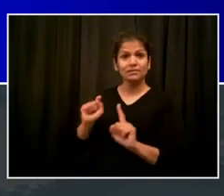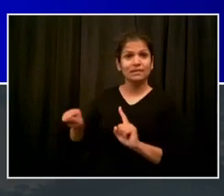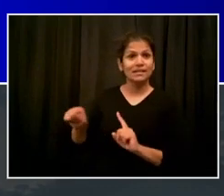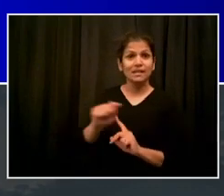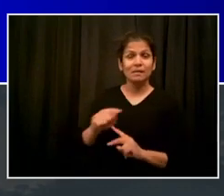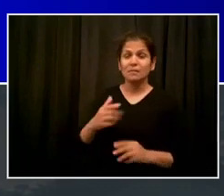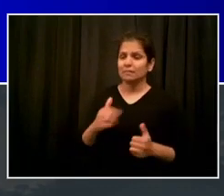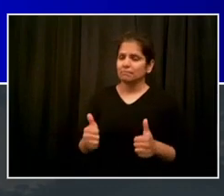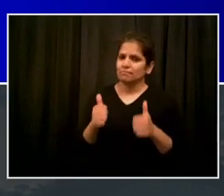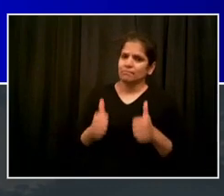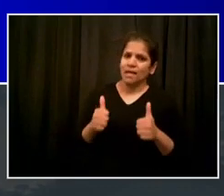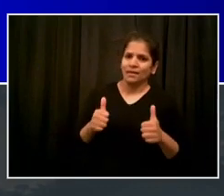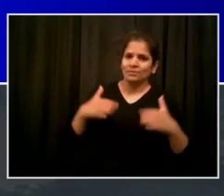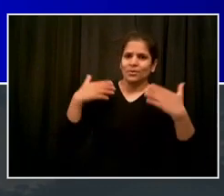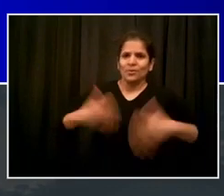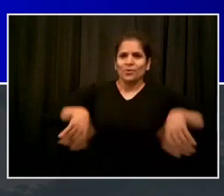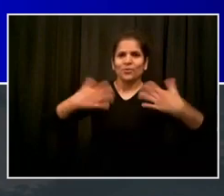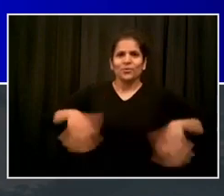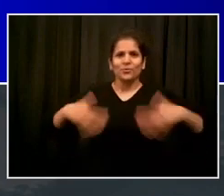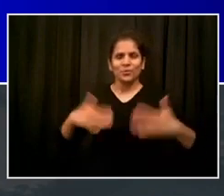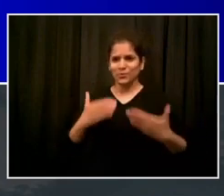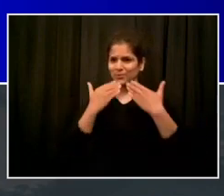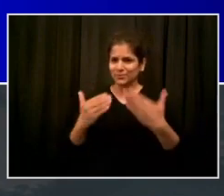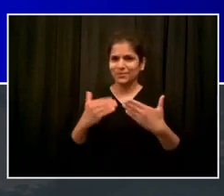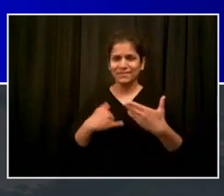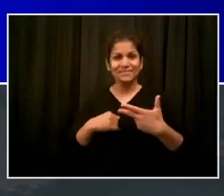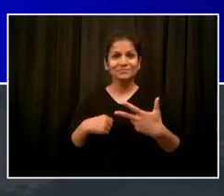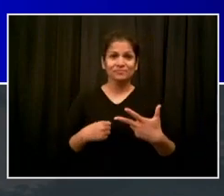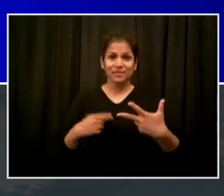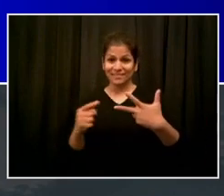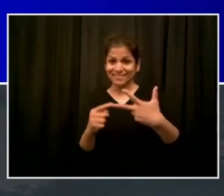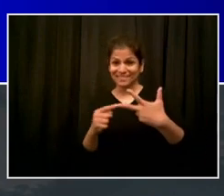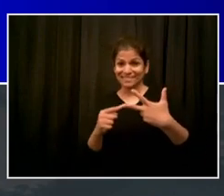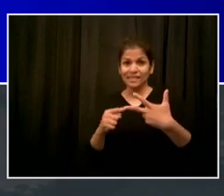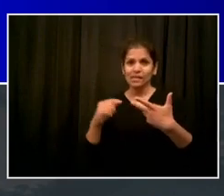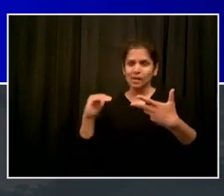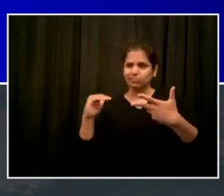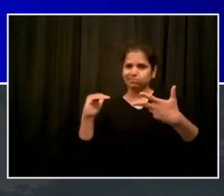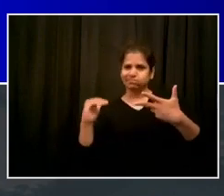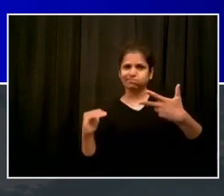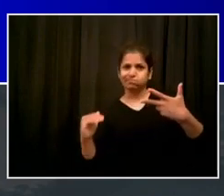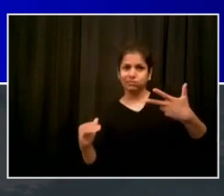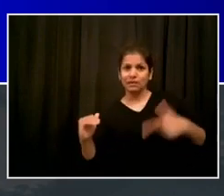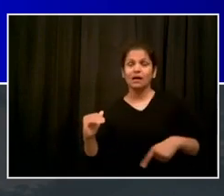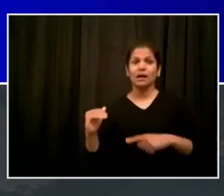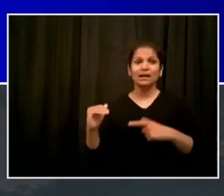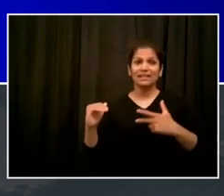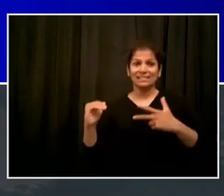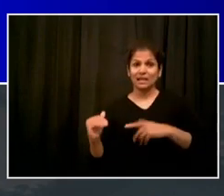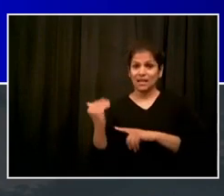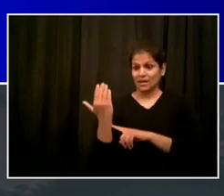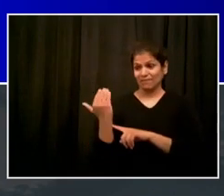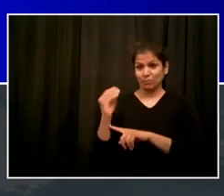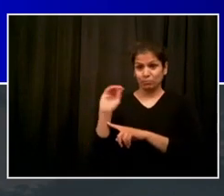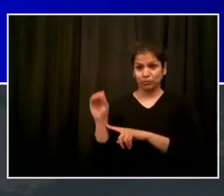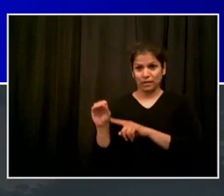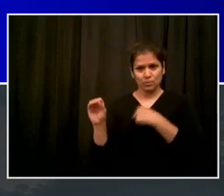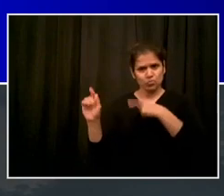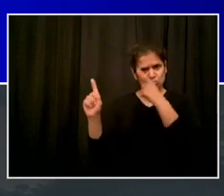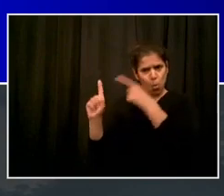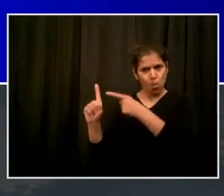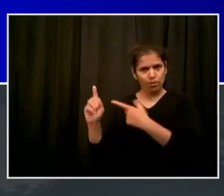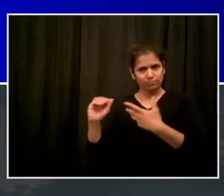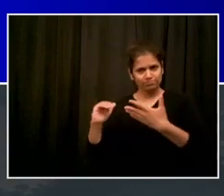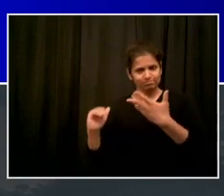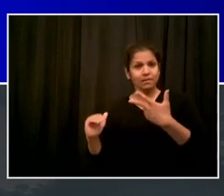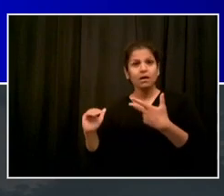are positive for COVID-19. We have to stay under the 15% threshold. Every day we've seen progress in recent